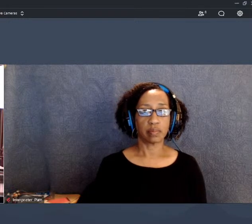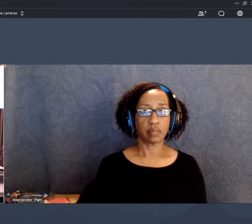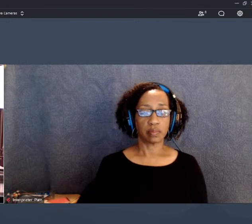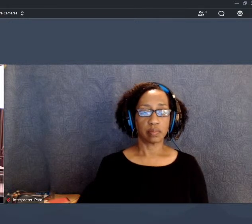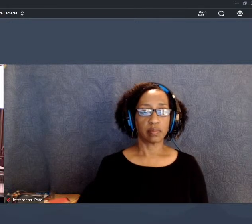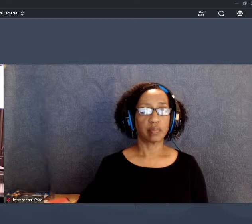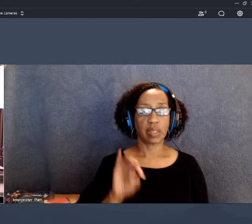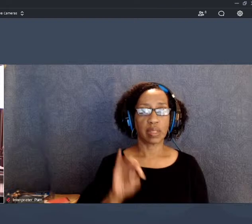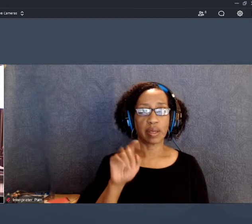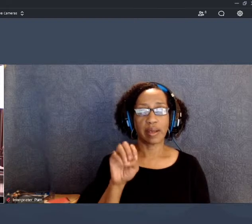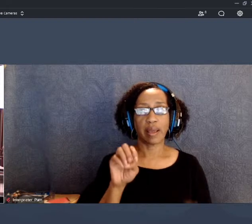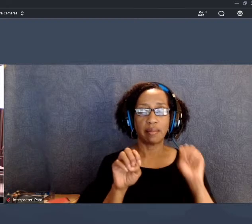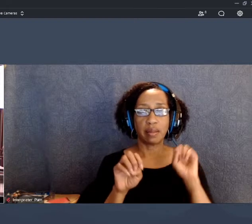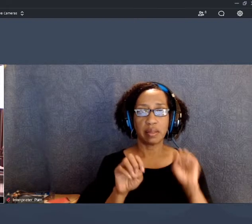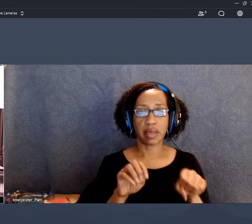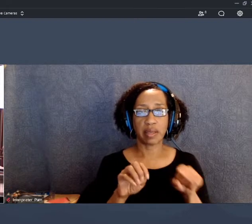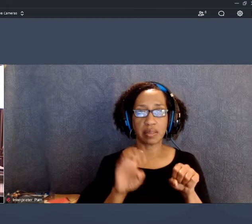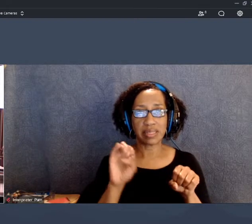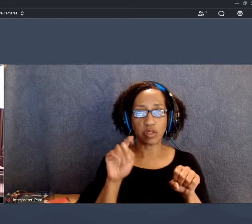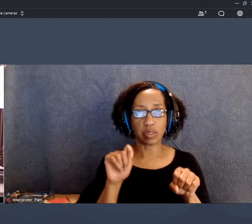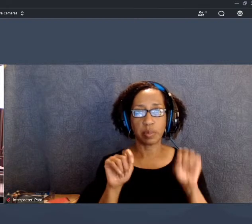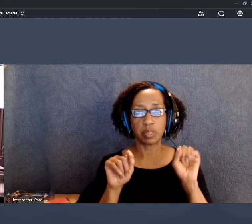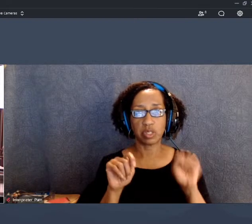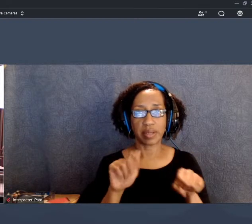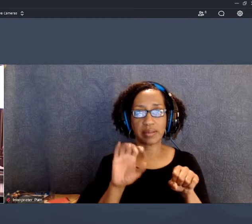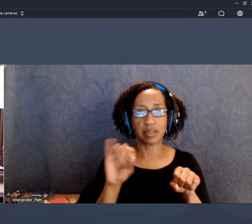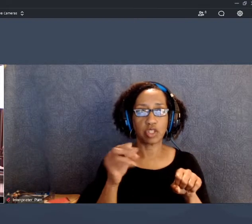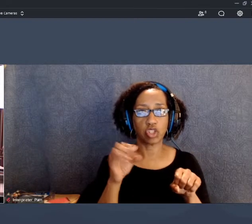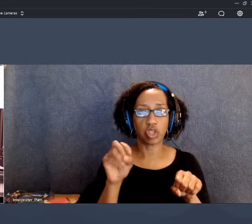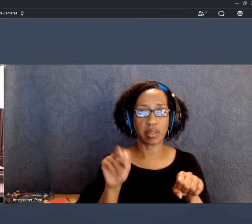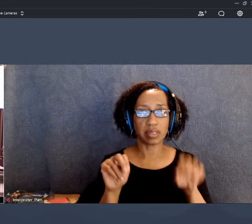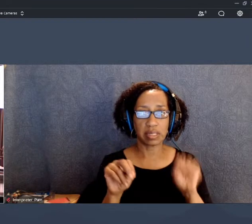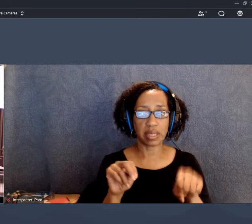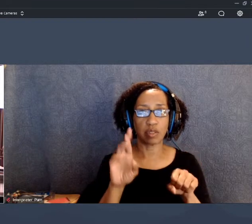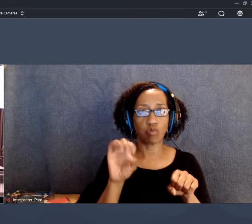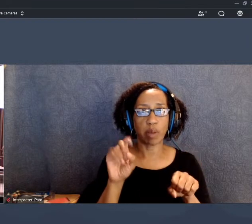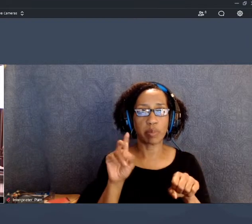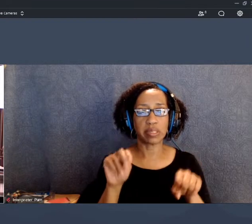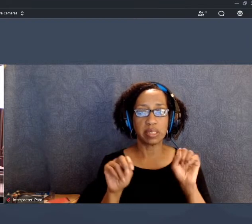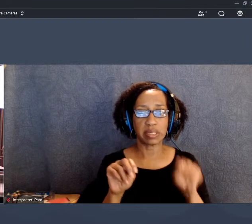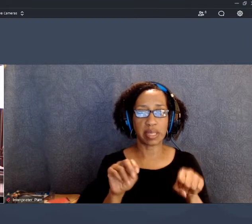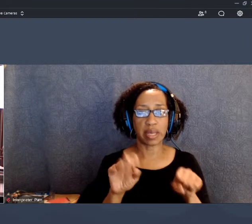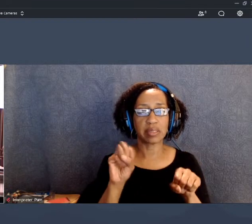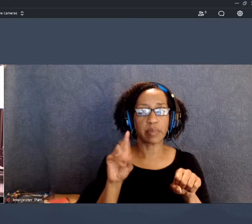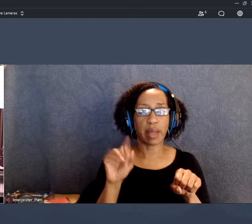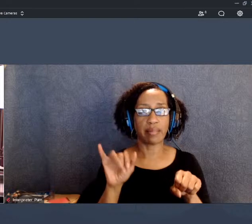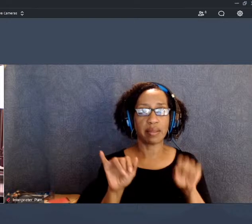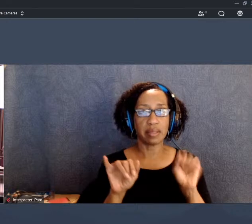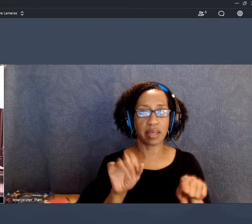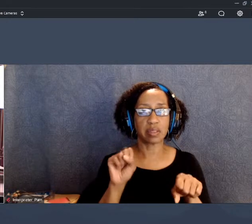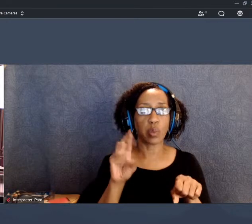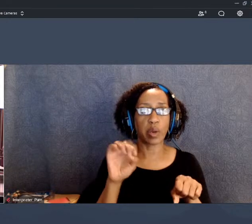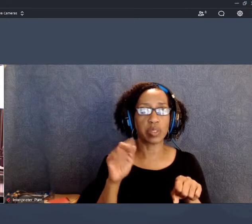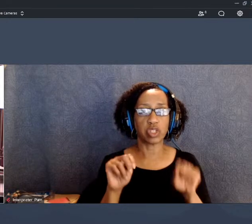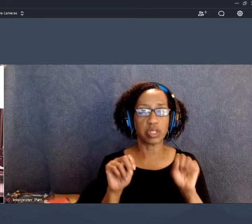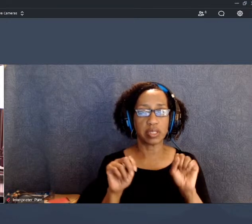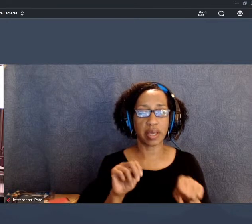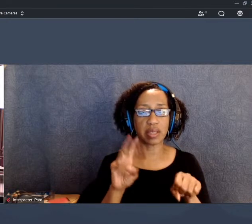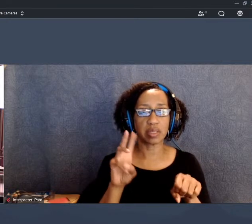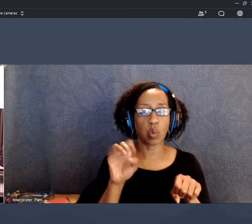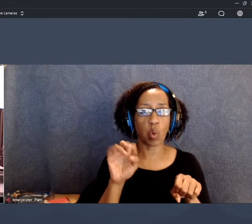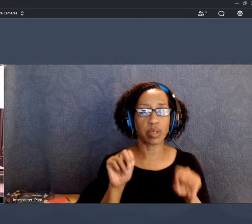Canale, yes. Easter Thomas, yes. Johnson, yes. Robinson, yes. Smiley, yes. Swearengin, yes. Warren,